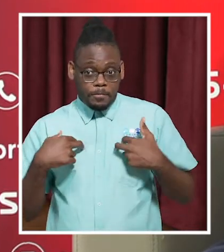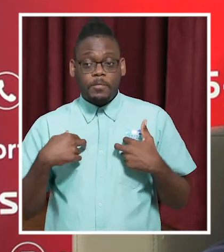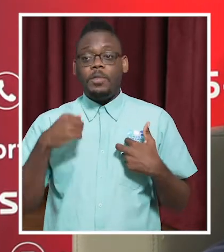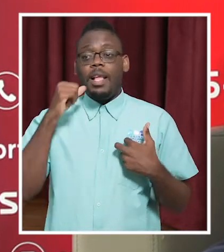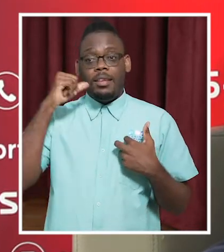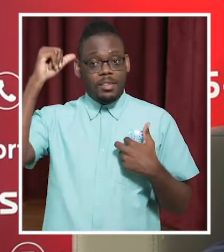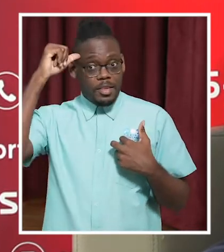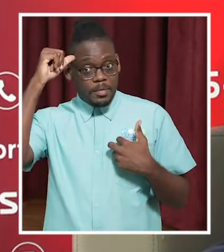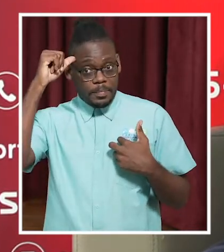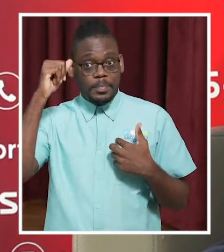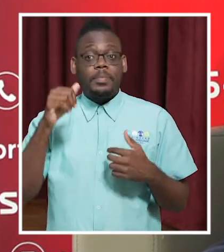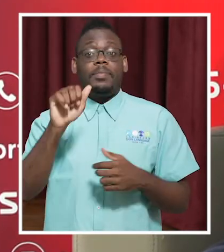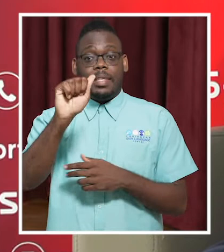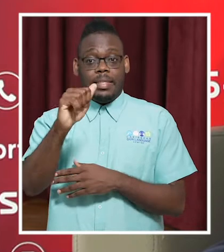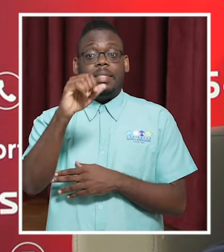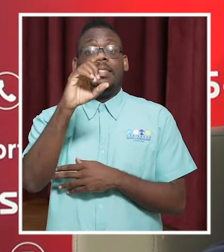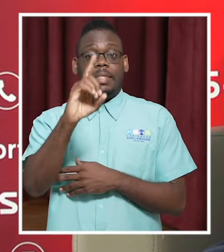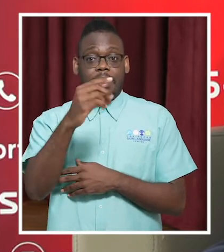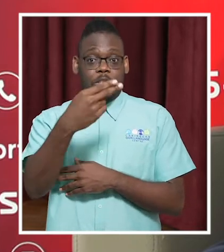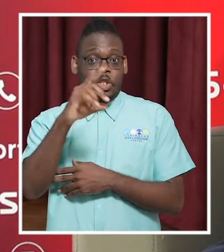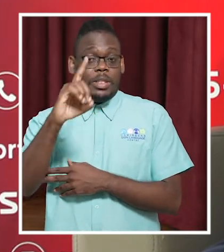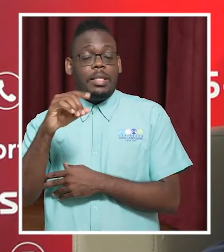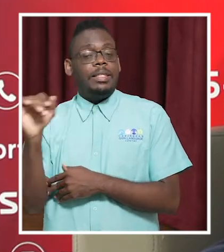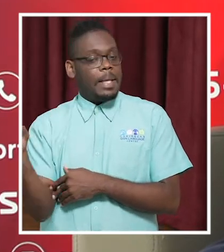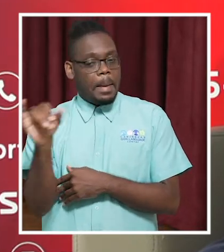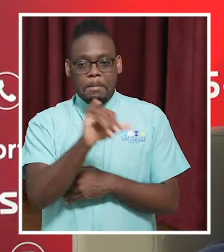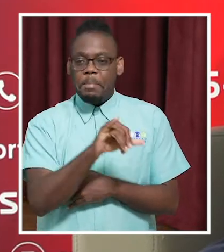symptoms affect adults. The